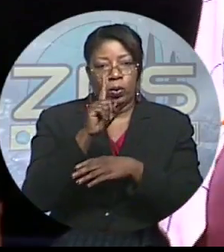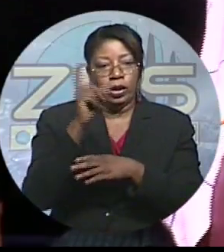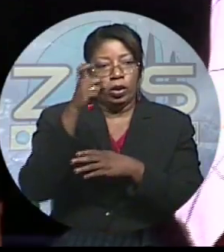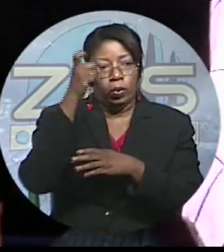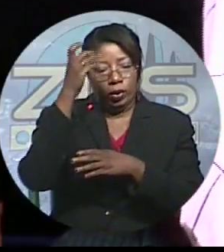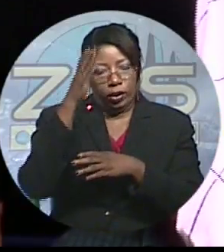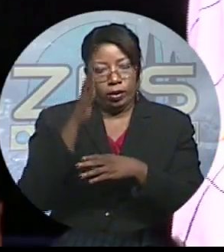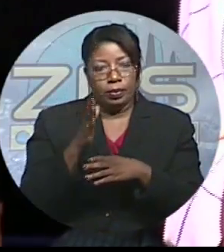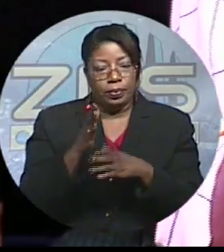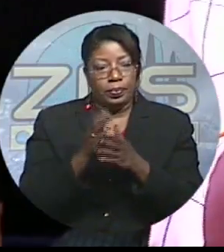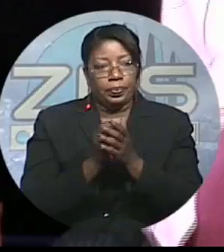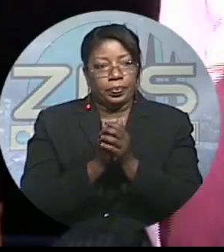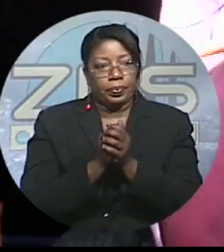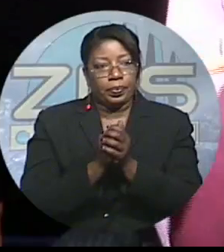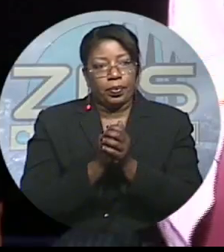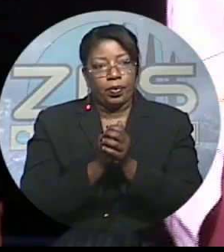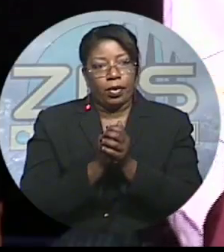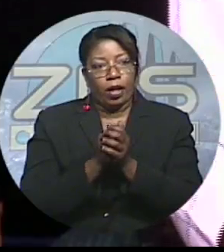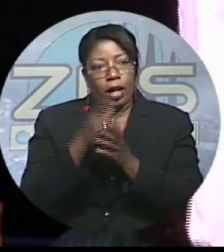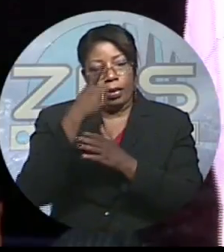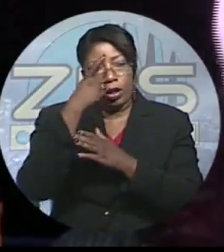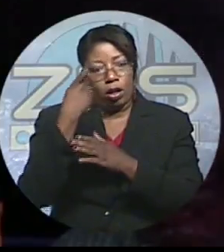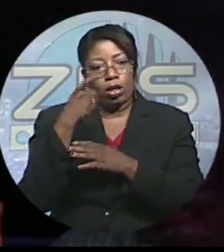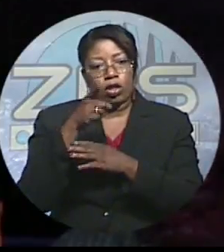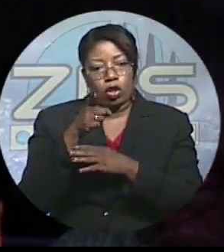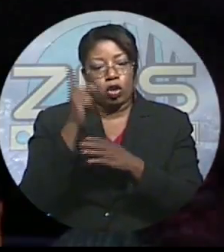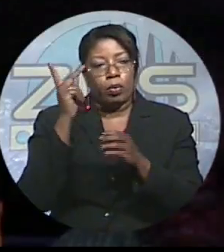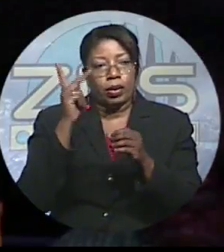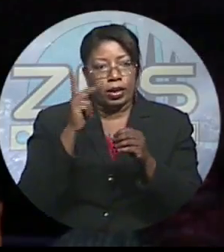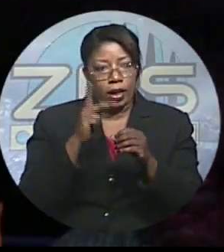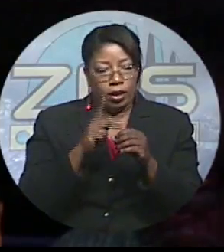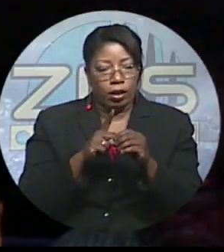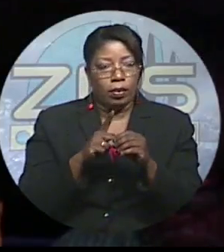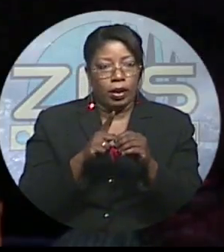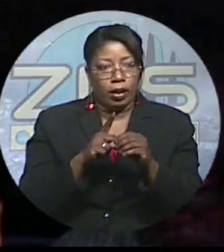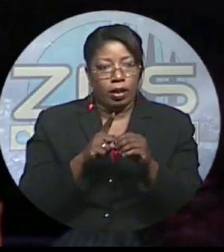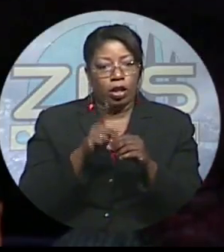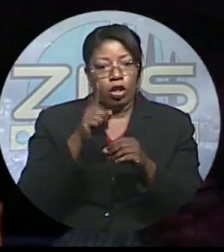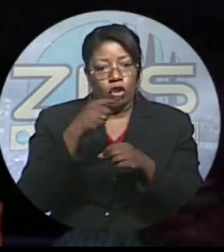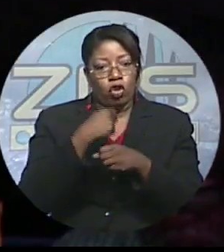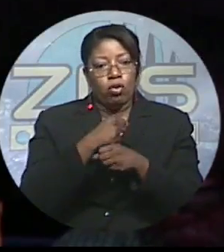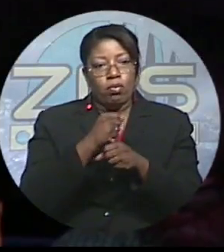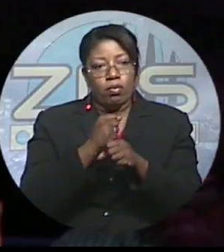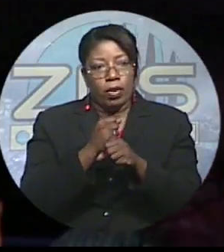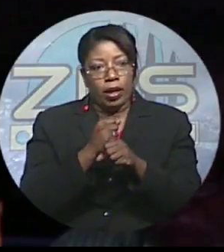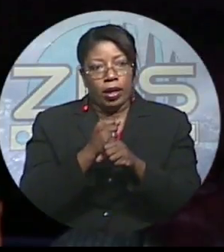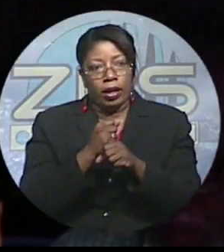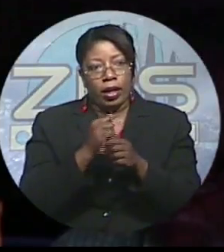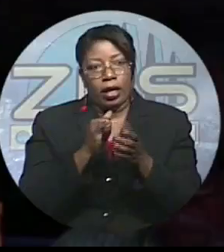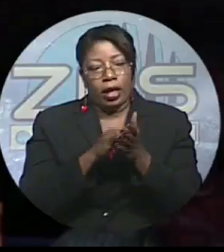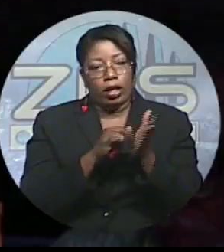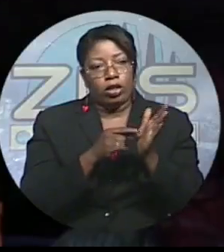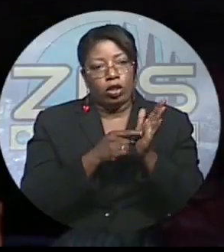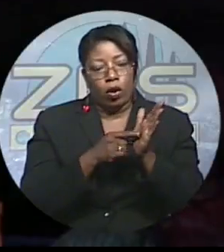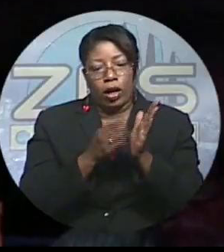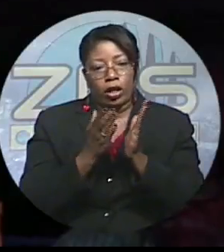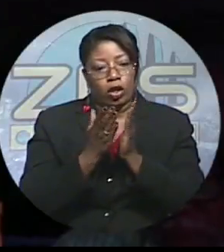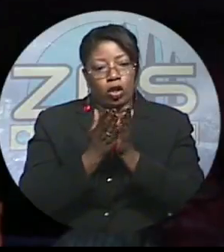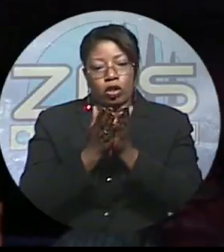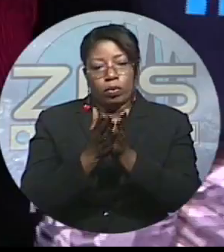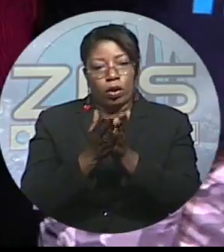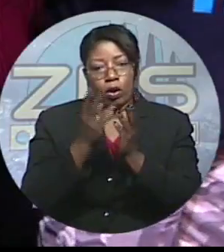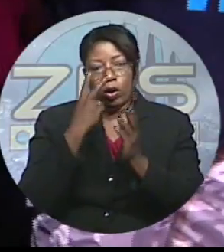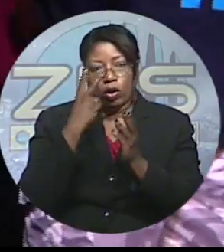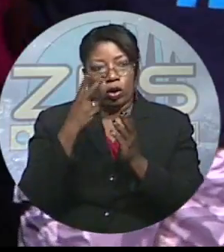every race. But because you participated, you make that show and those boats look so